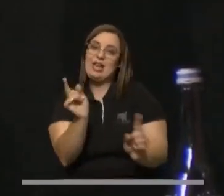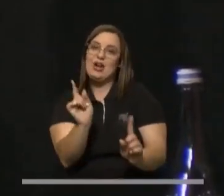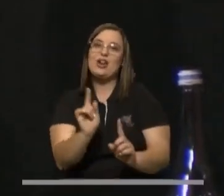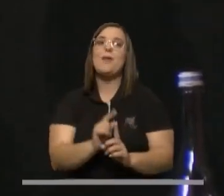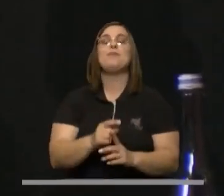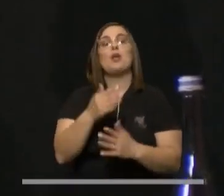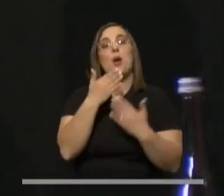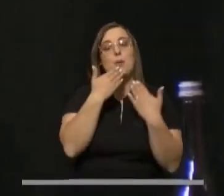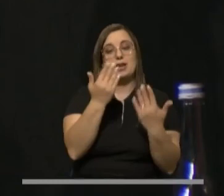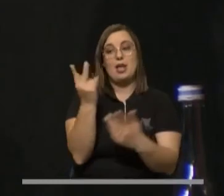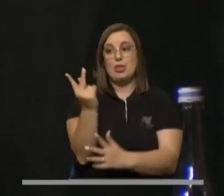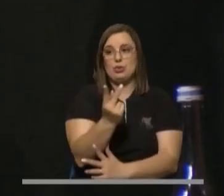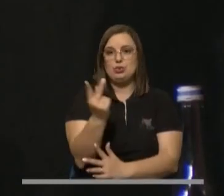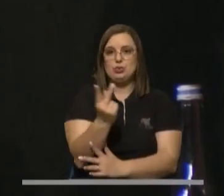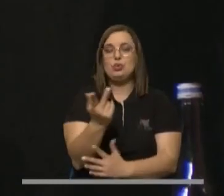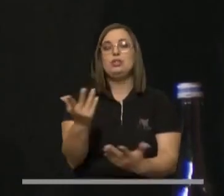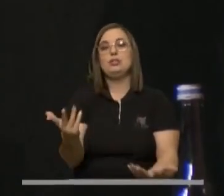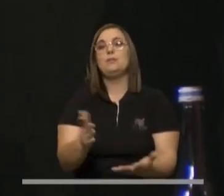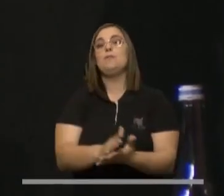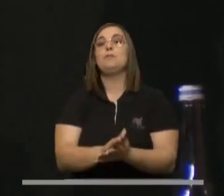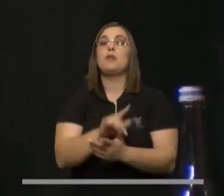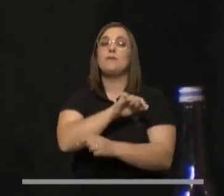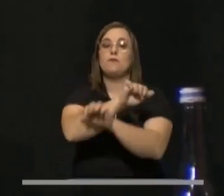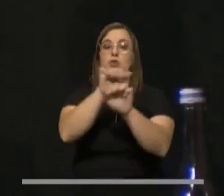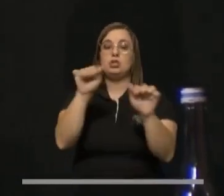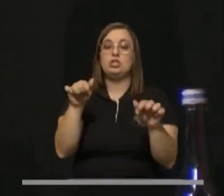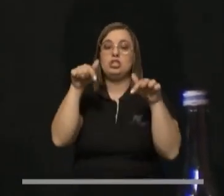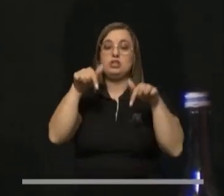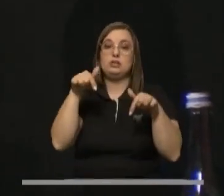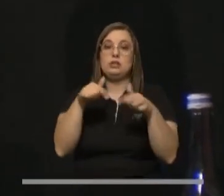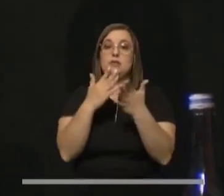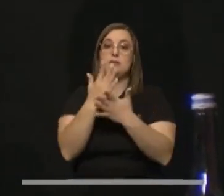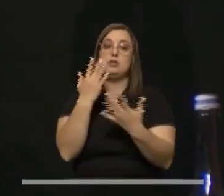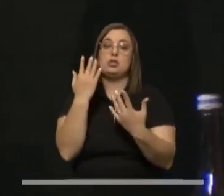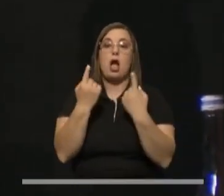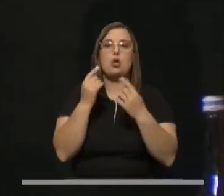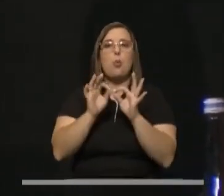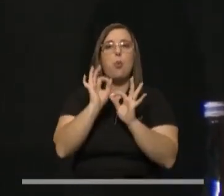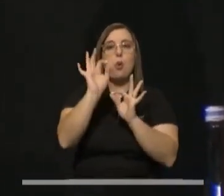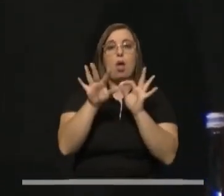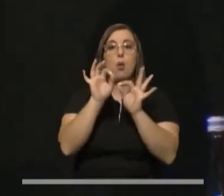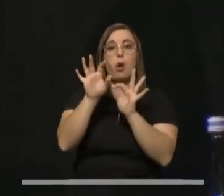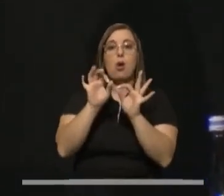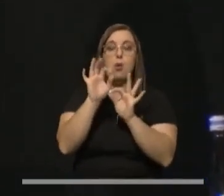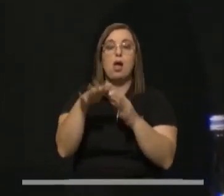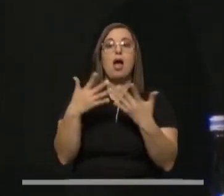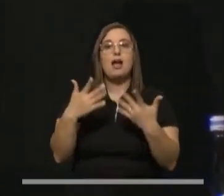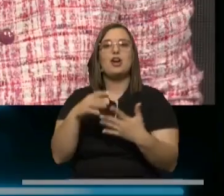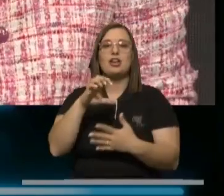can see whether that's the case. I would like to thank you both very much. And so we will leave with some ideas.